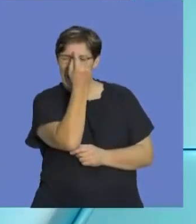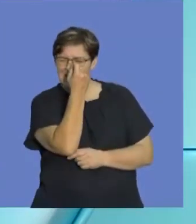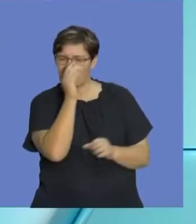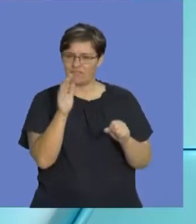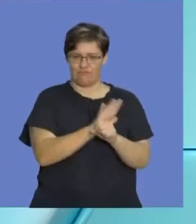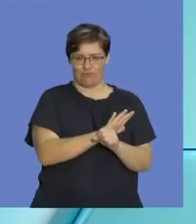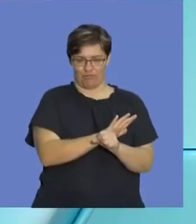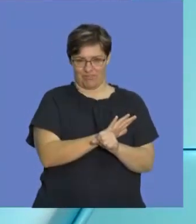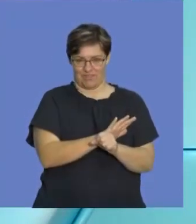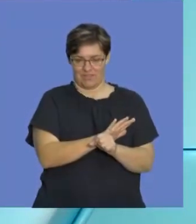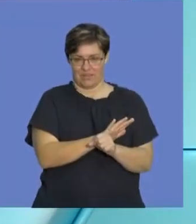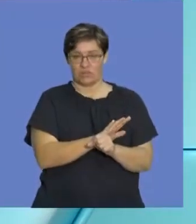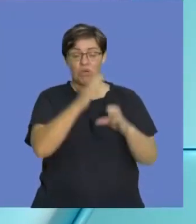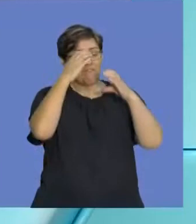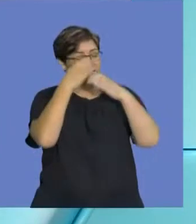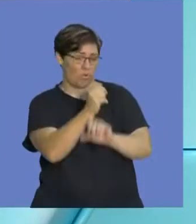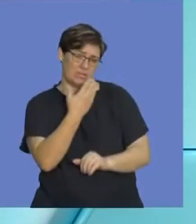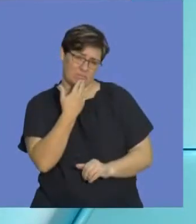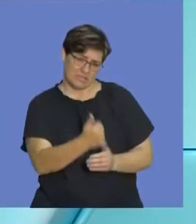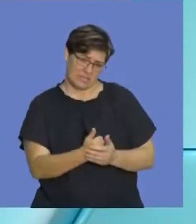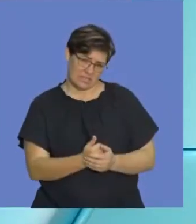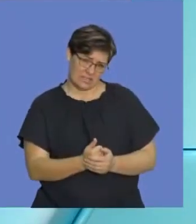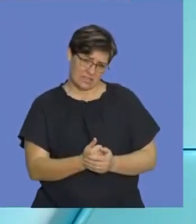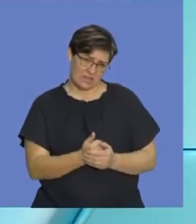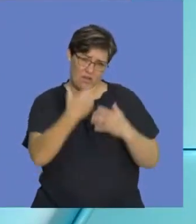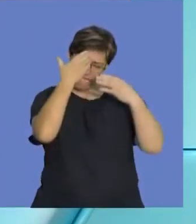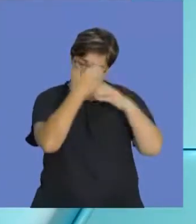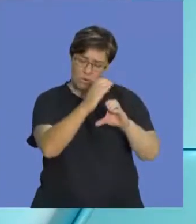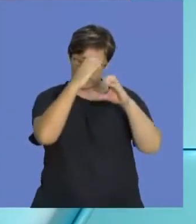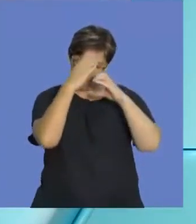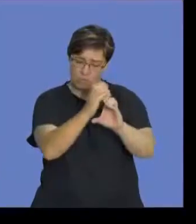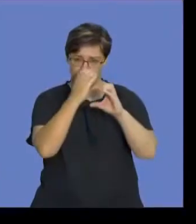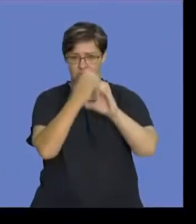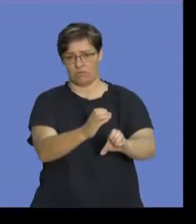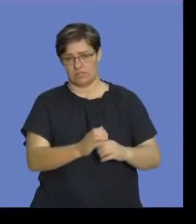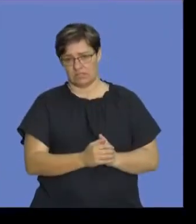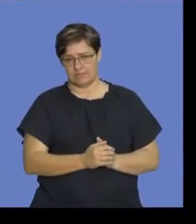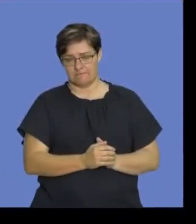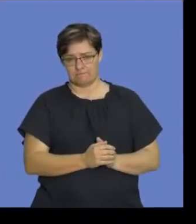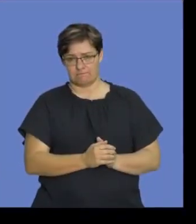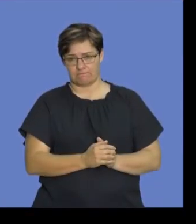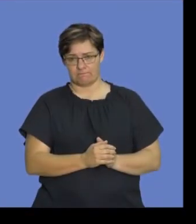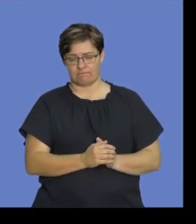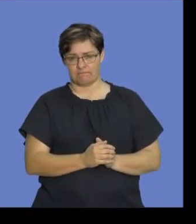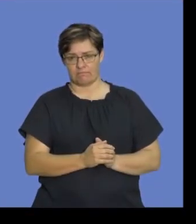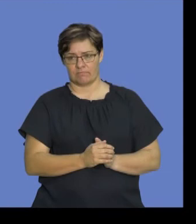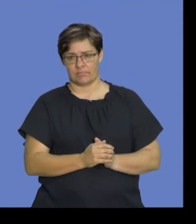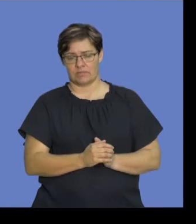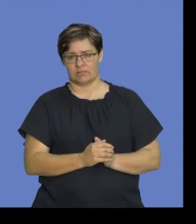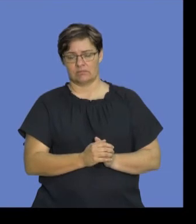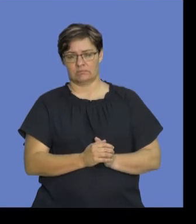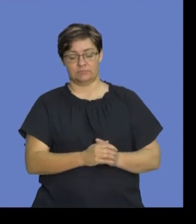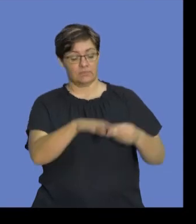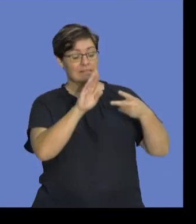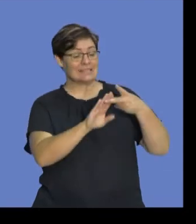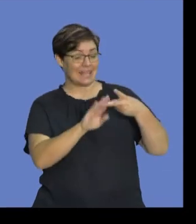item. So please, guys, focus, focus, focus. Okay, now the